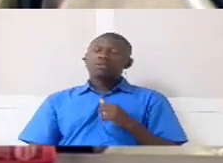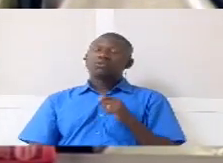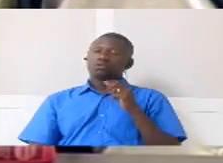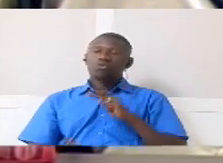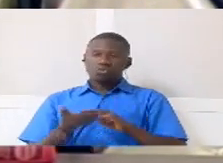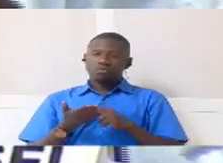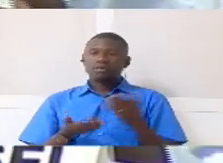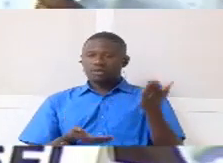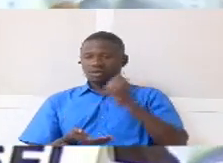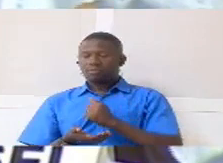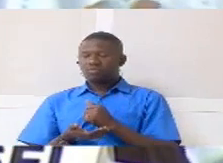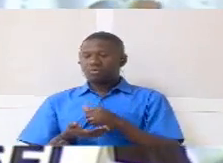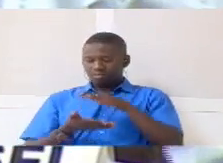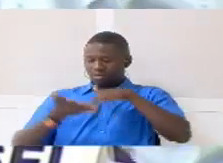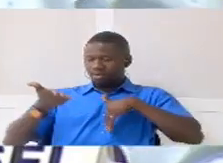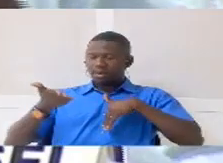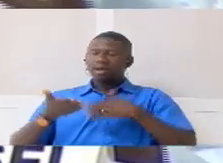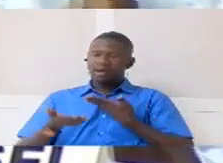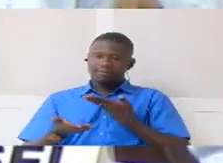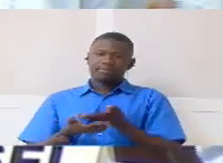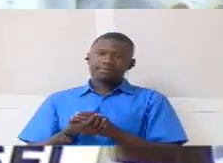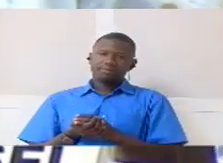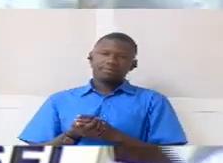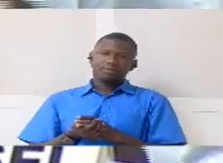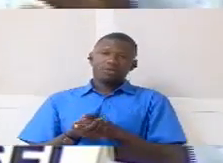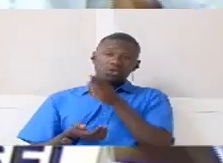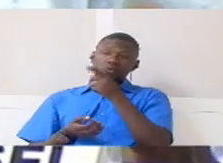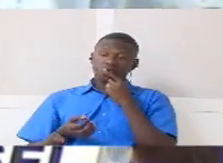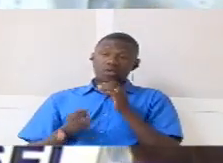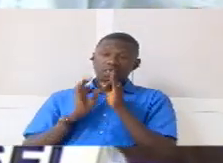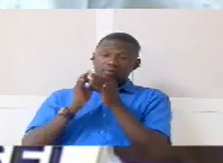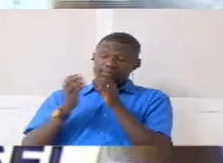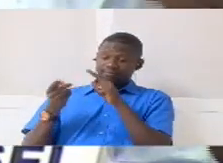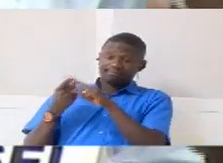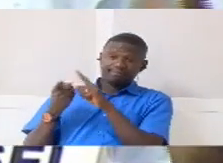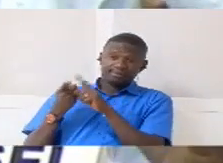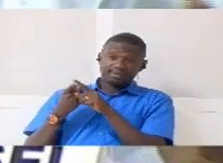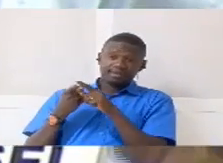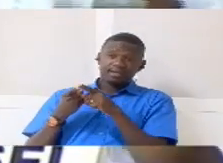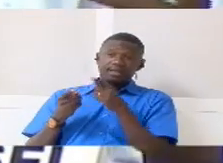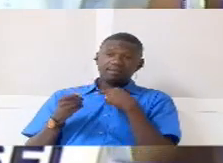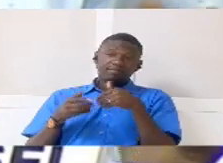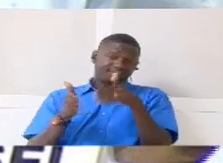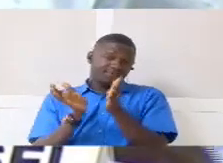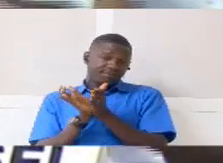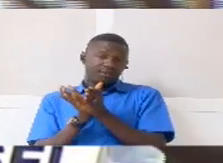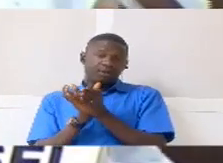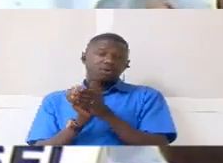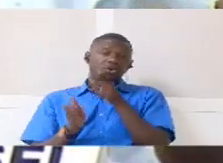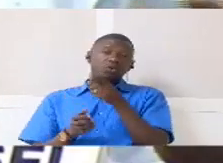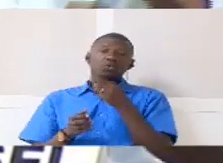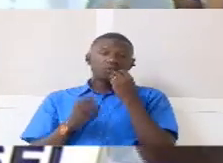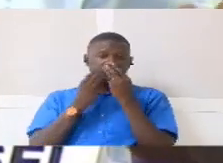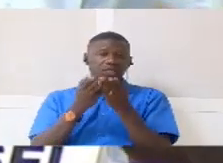them. You have also mentioned another category of detainees who you say they would just come and say this